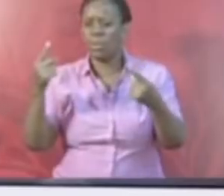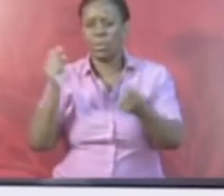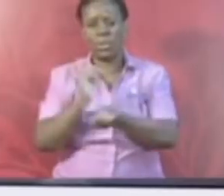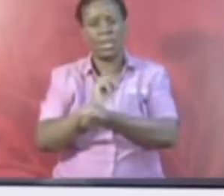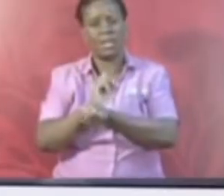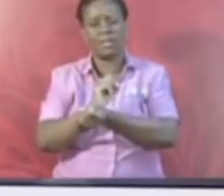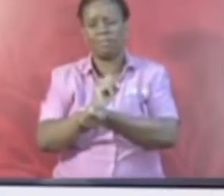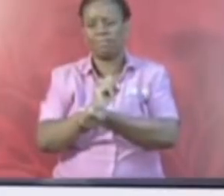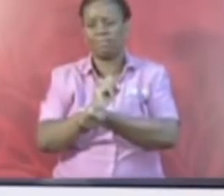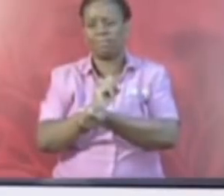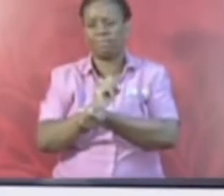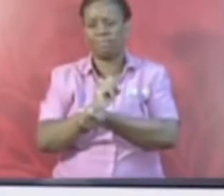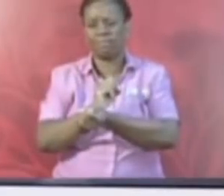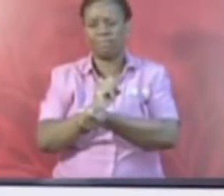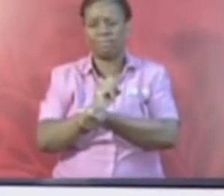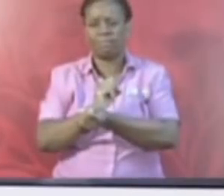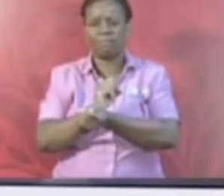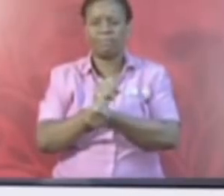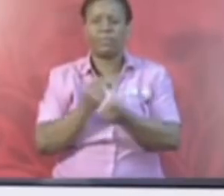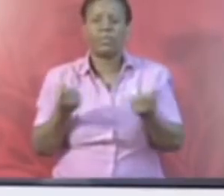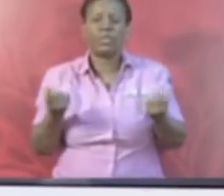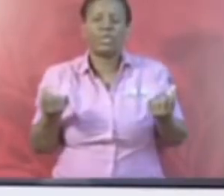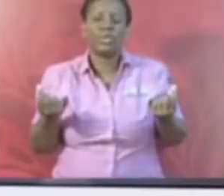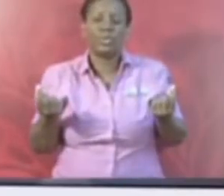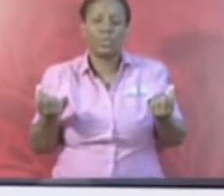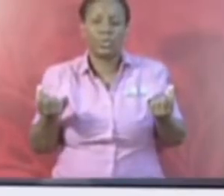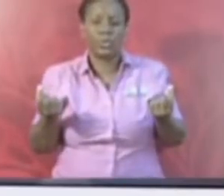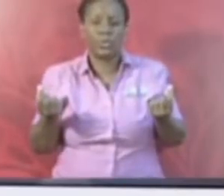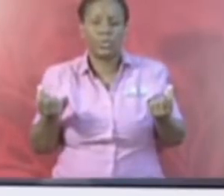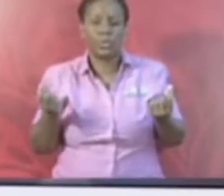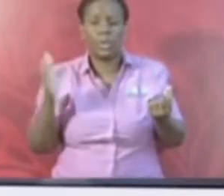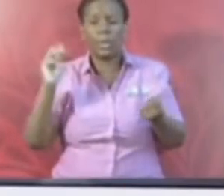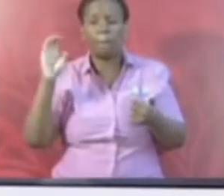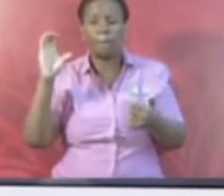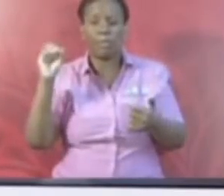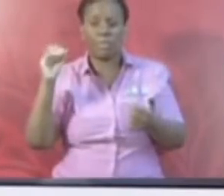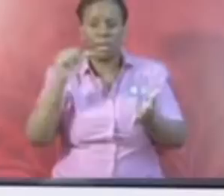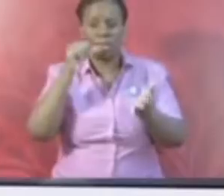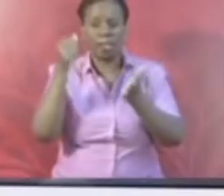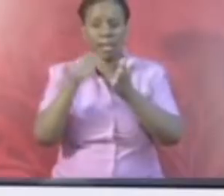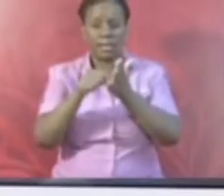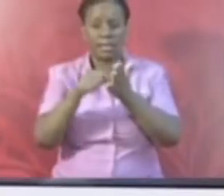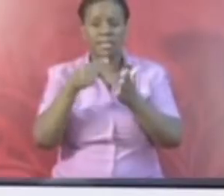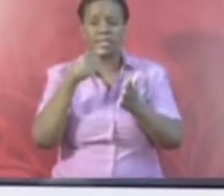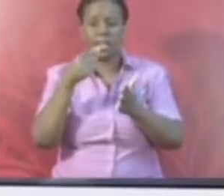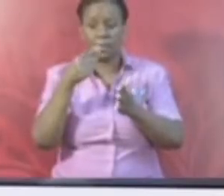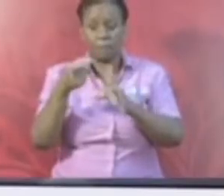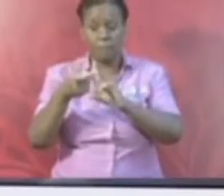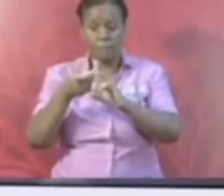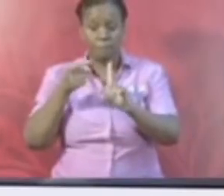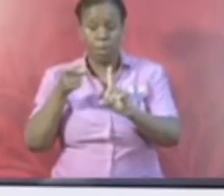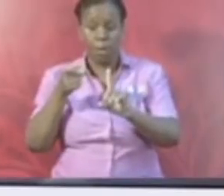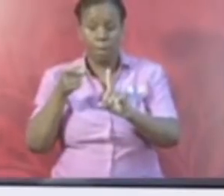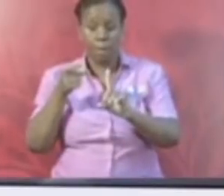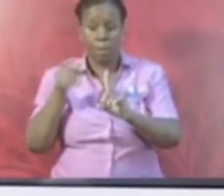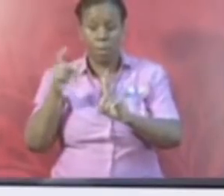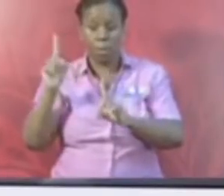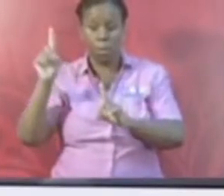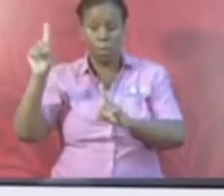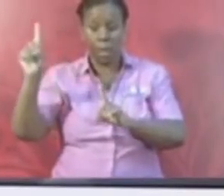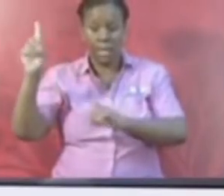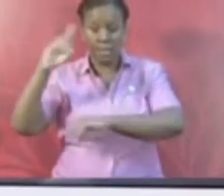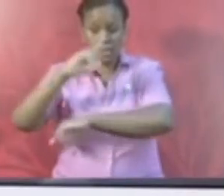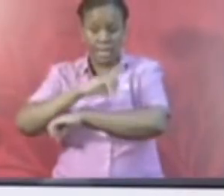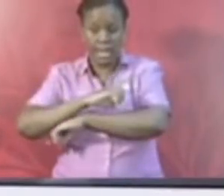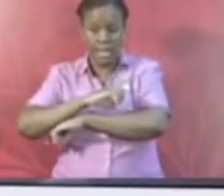from the CMOH office is a letter that says you are quarantined from a date going forward for a period of 14